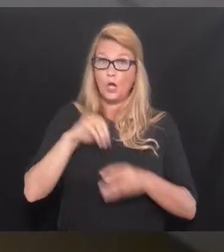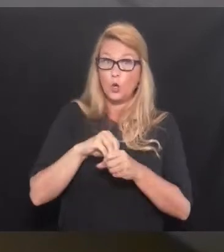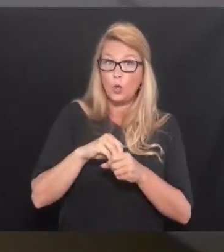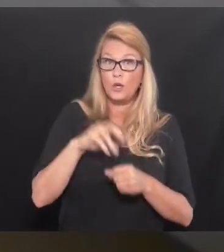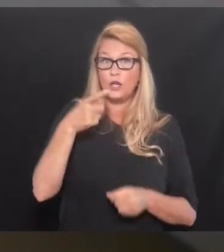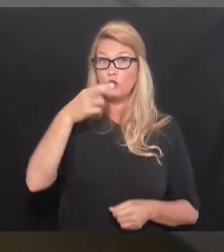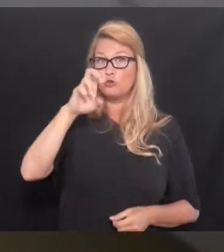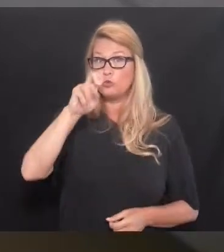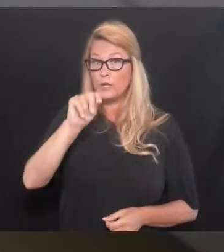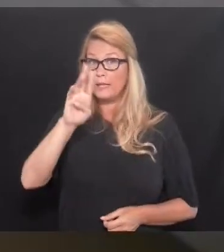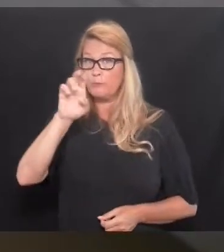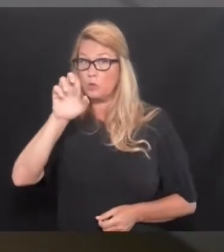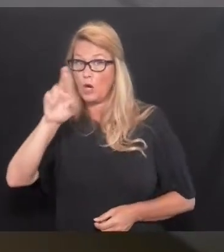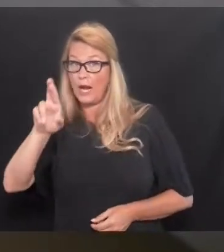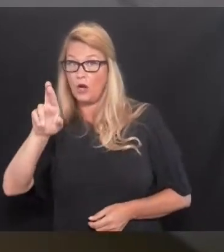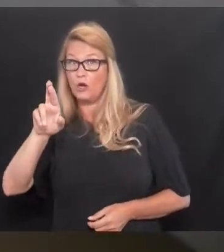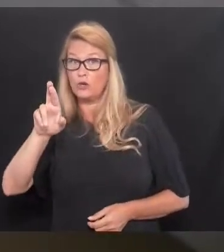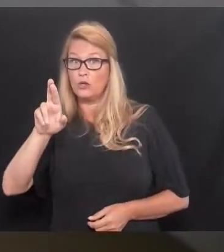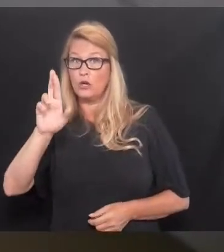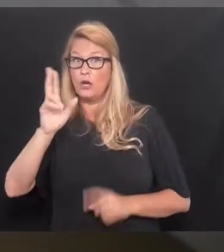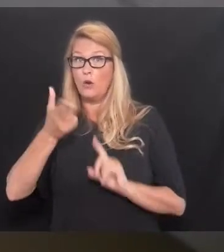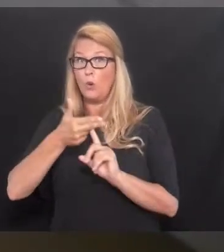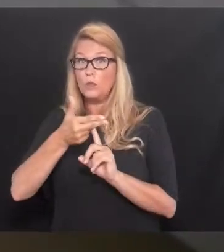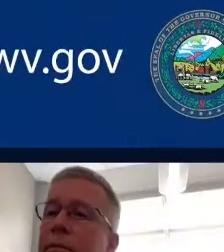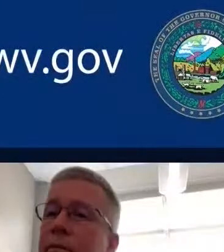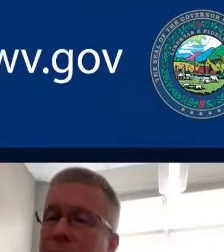is the Greenbrier? Thank you.